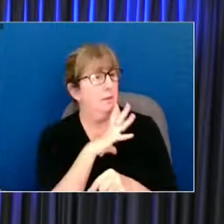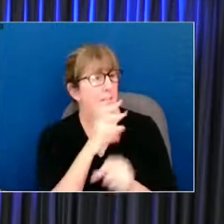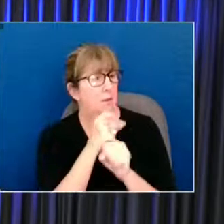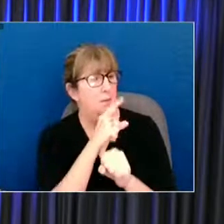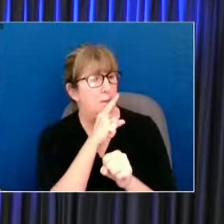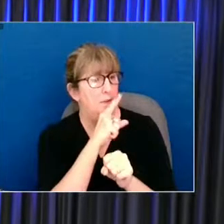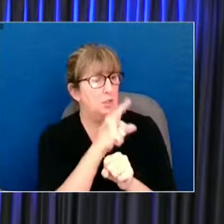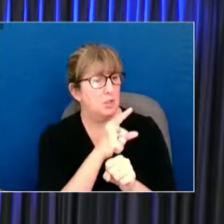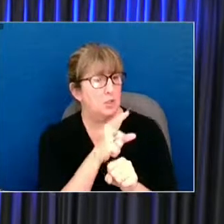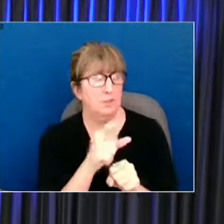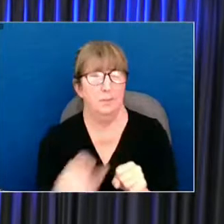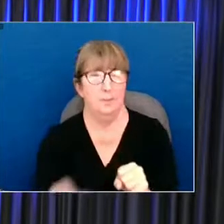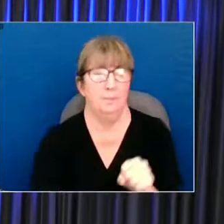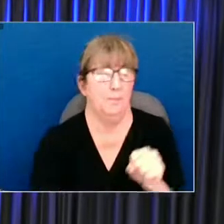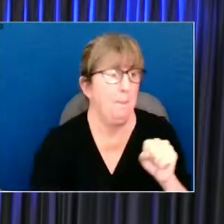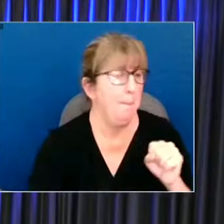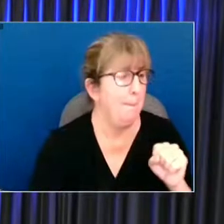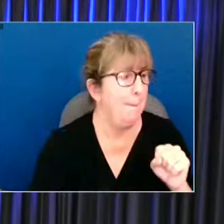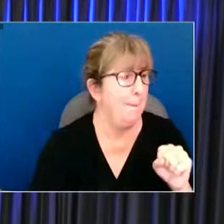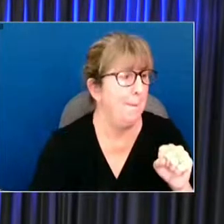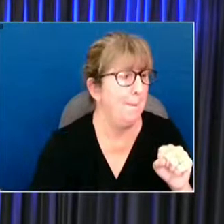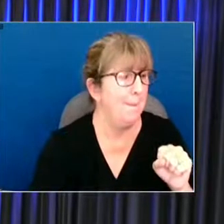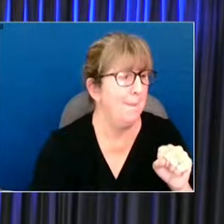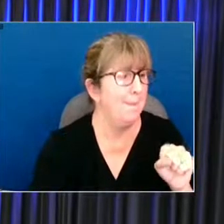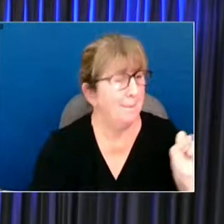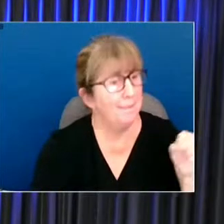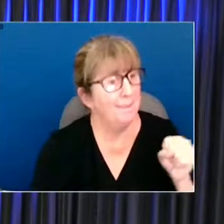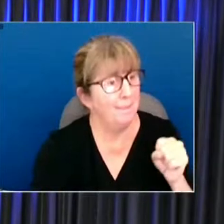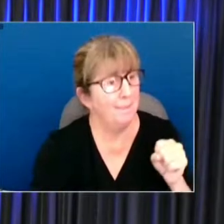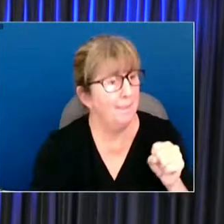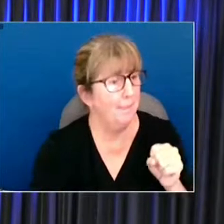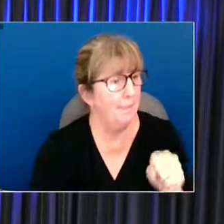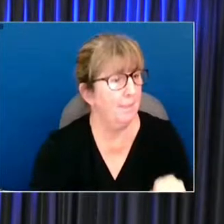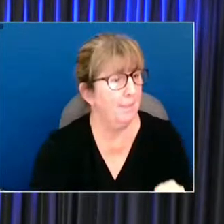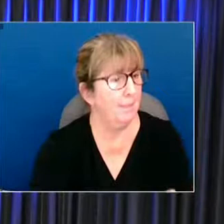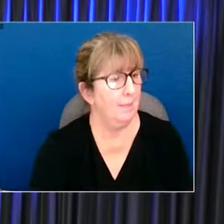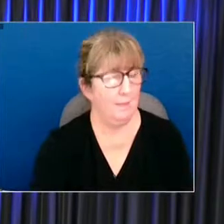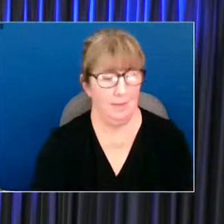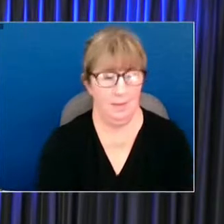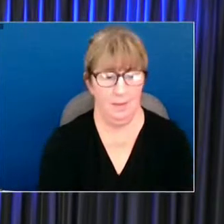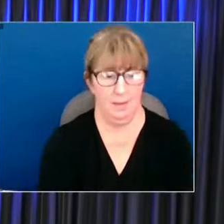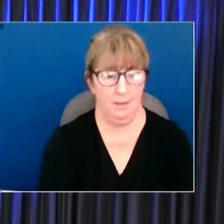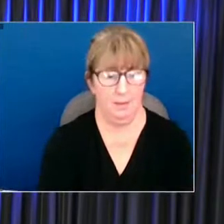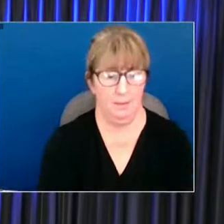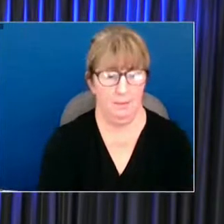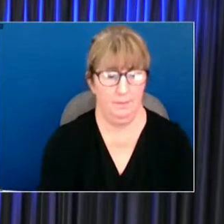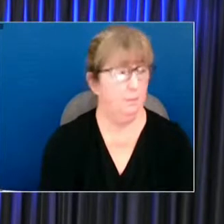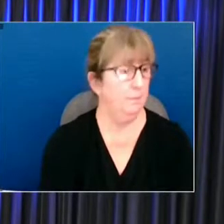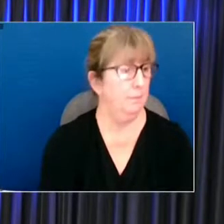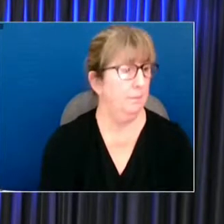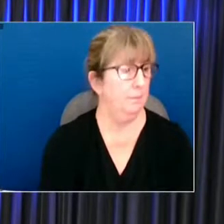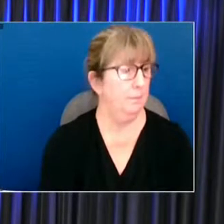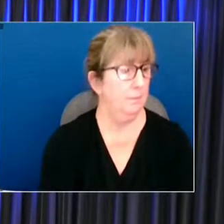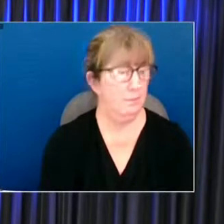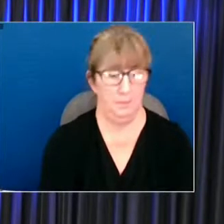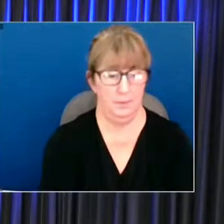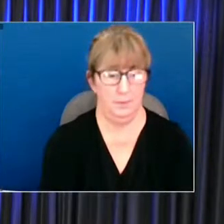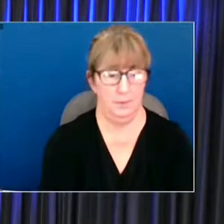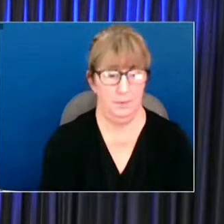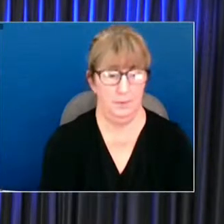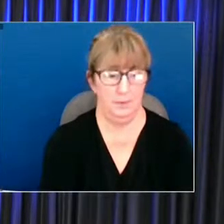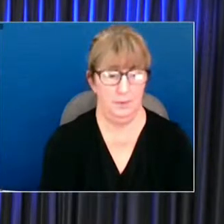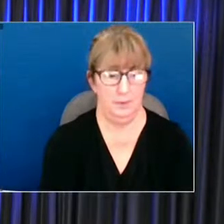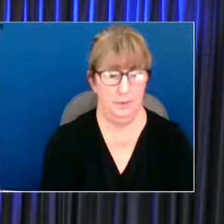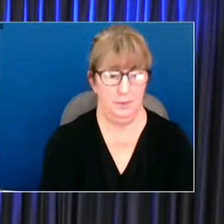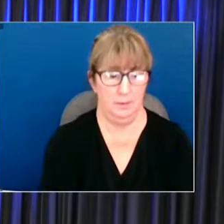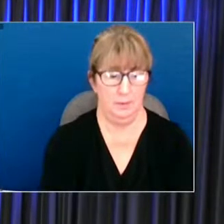figured as much, but you know what they say. So Yeah. I wanted to pose Yeah. a question. Okay, thank you. I'm not seeing captioning. I'm on the